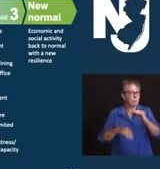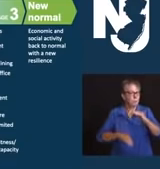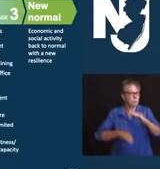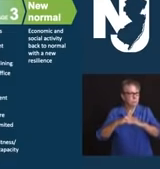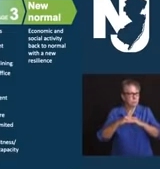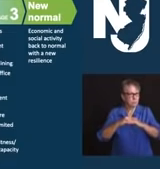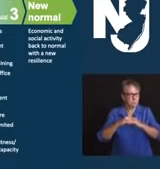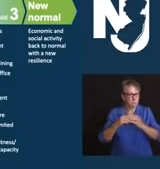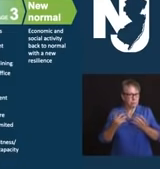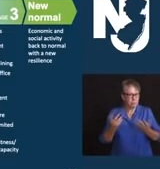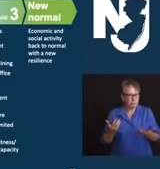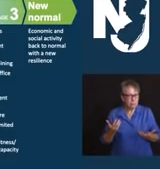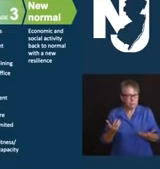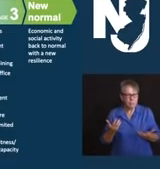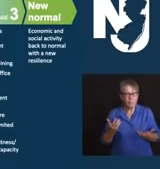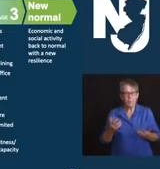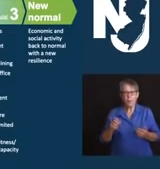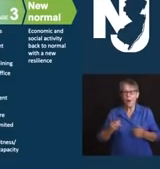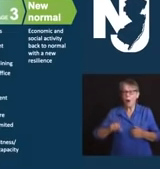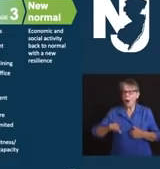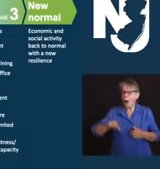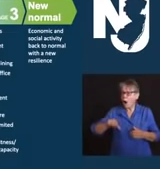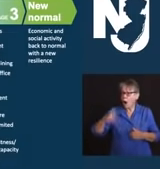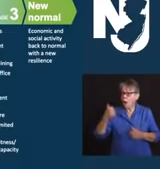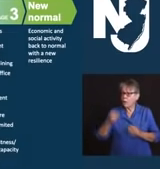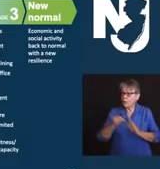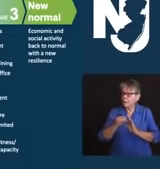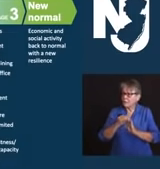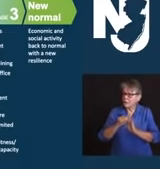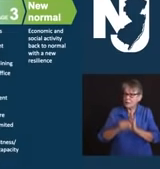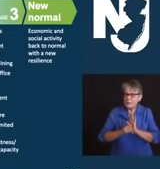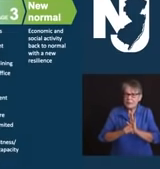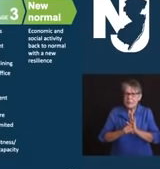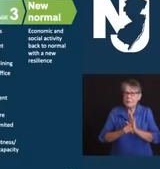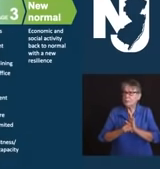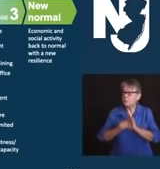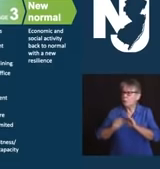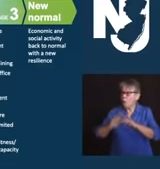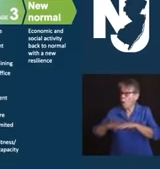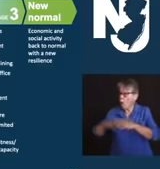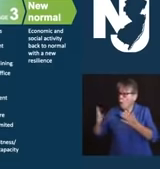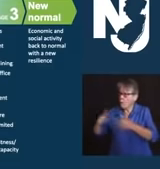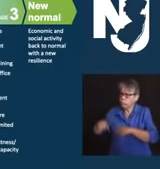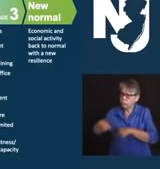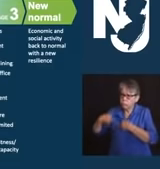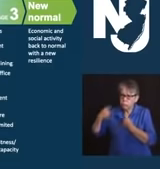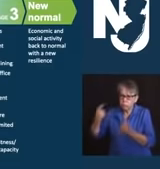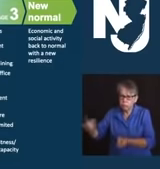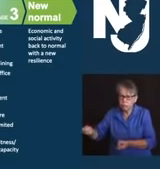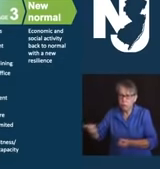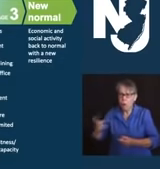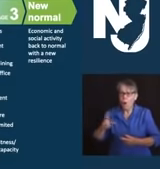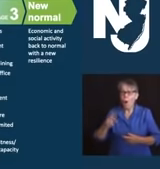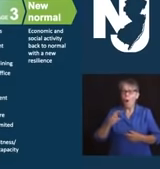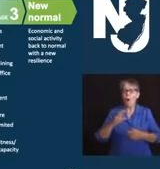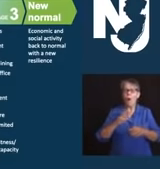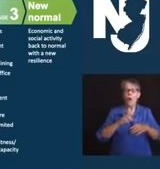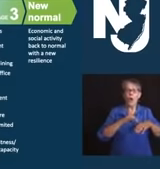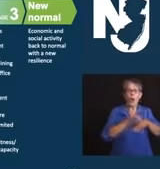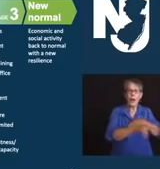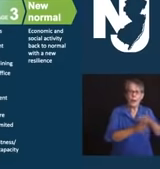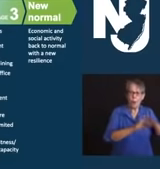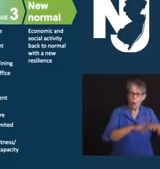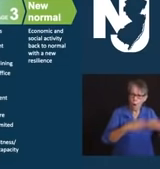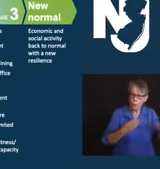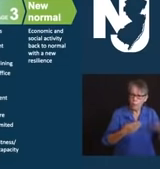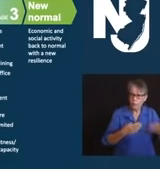open or opened early, the explosions were from the inside, bless you, from the inside, and bars were a